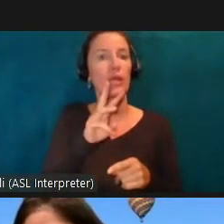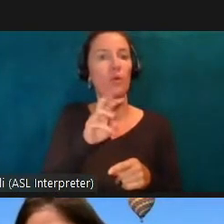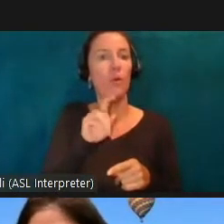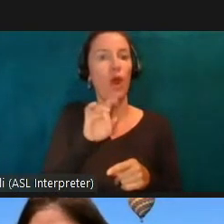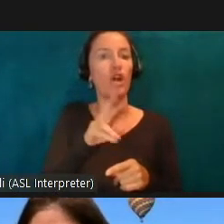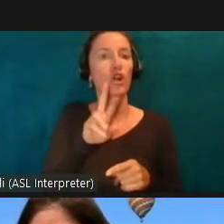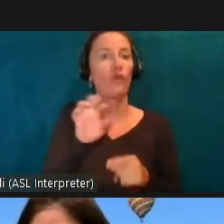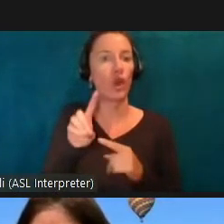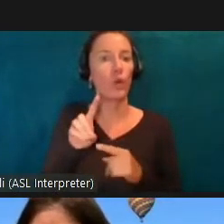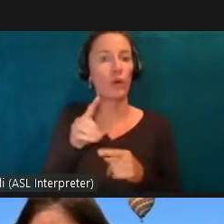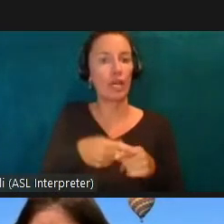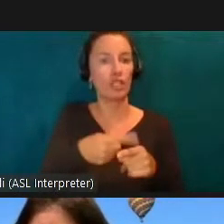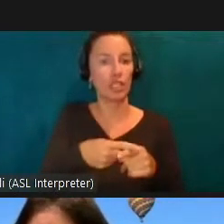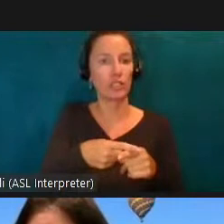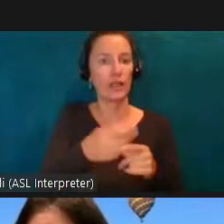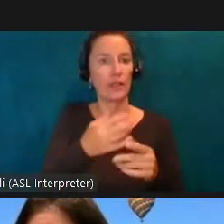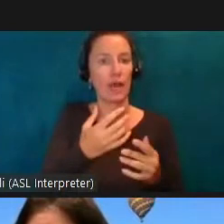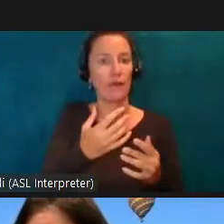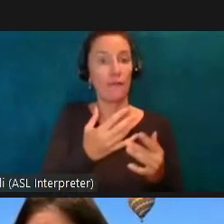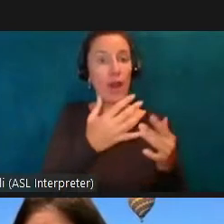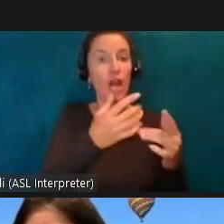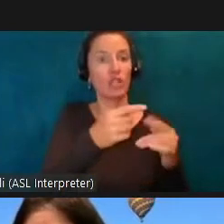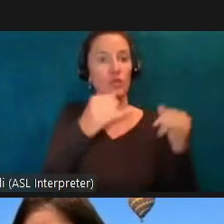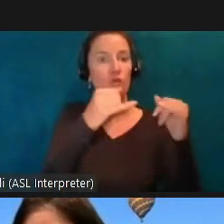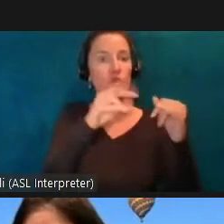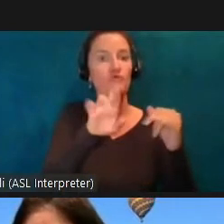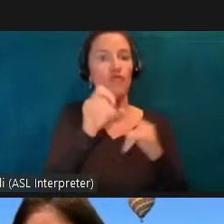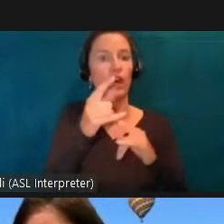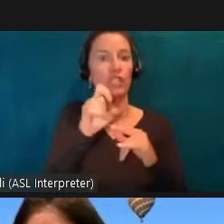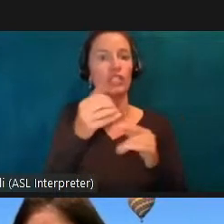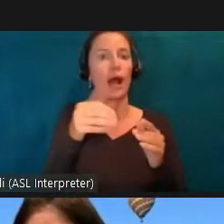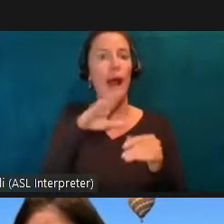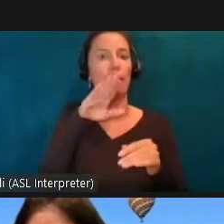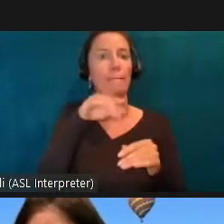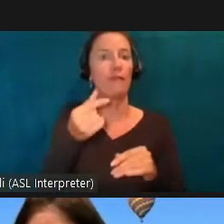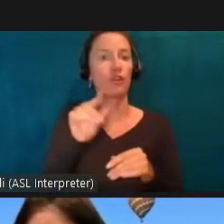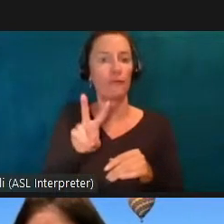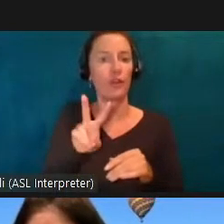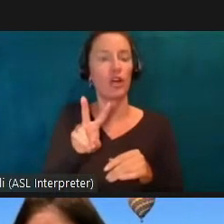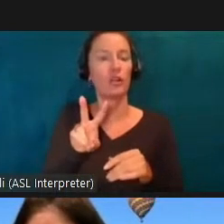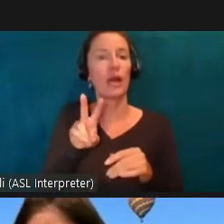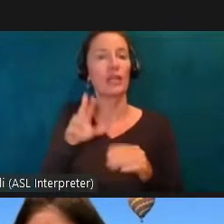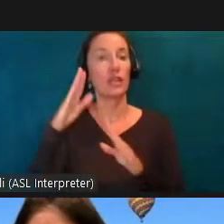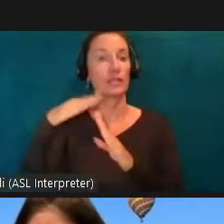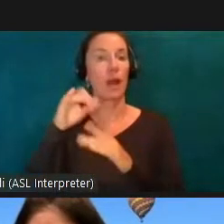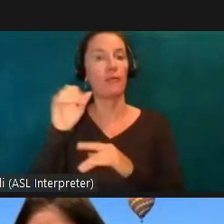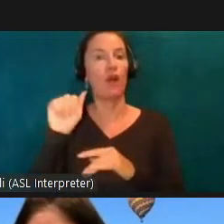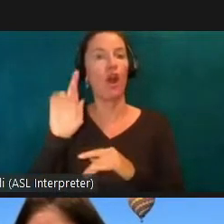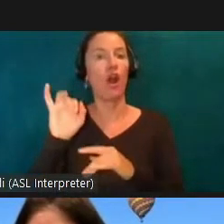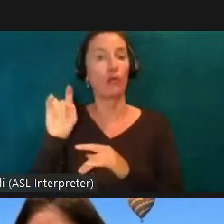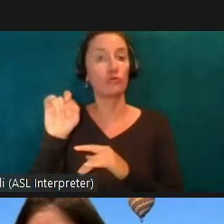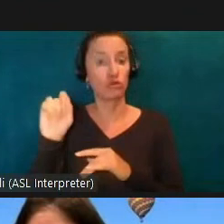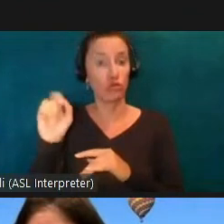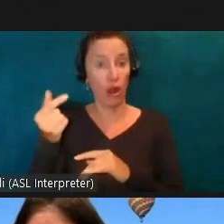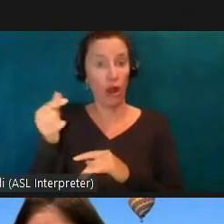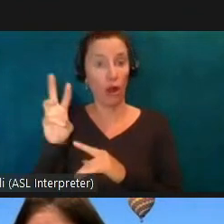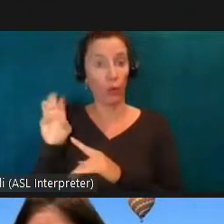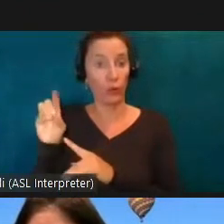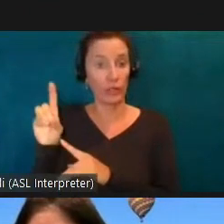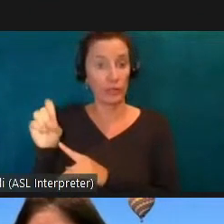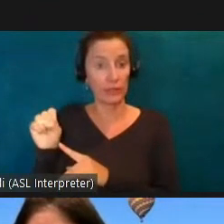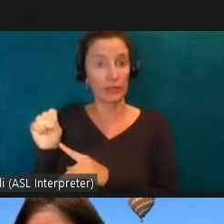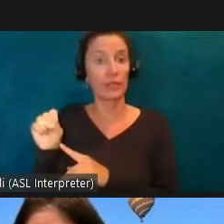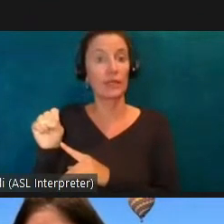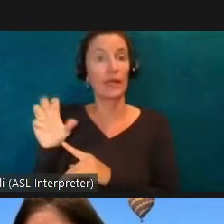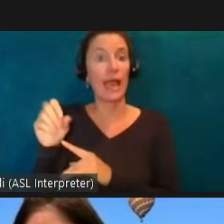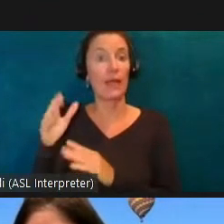the fire to the ridge line above Guerneville and up over the top into Armstrong Woods and over the peak there